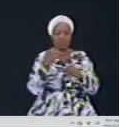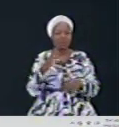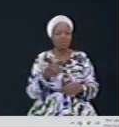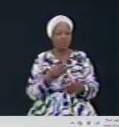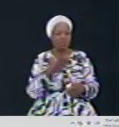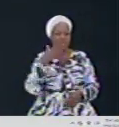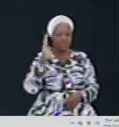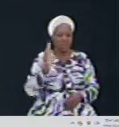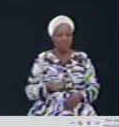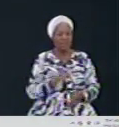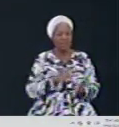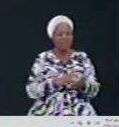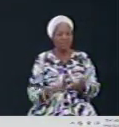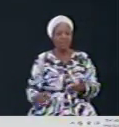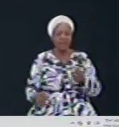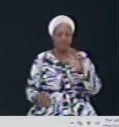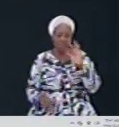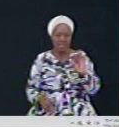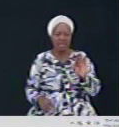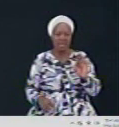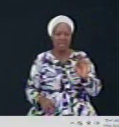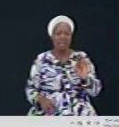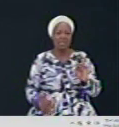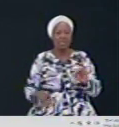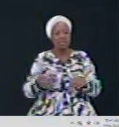verse 9, it says,